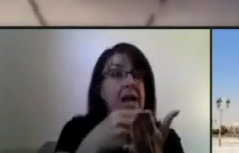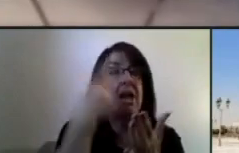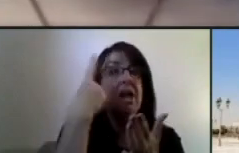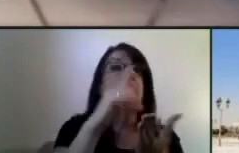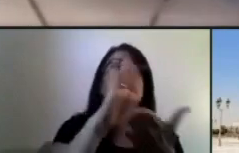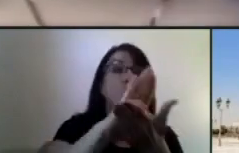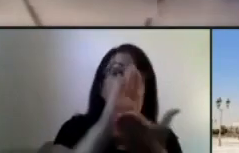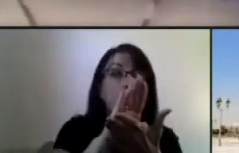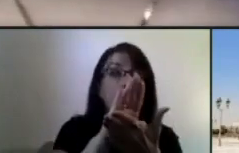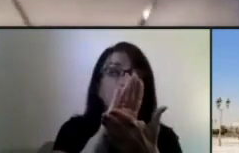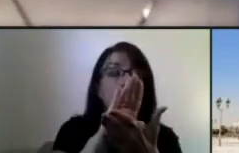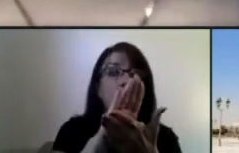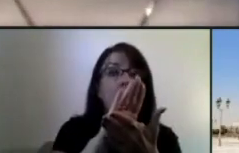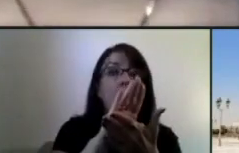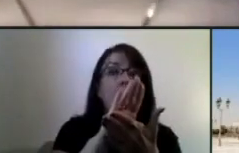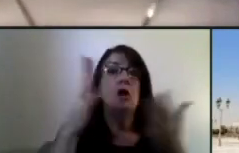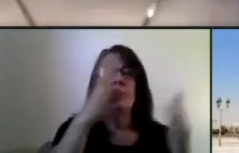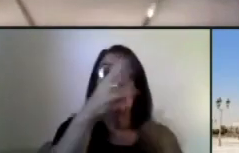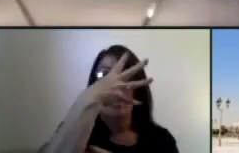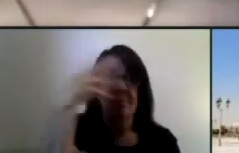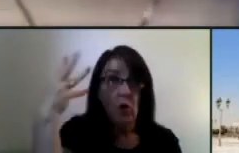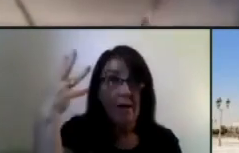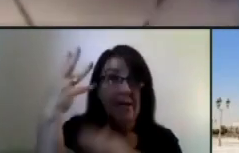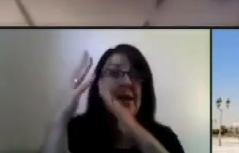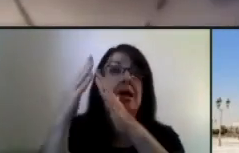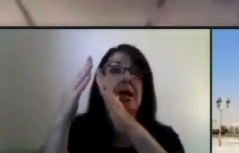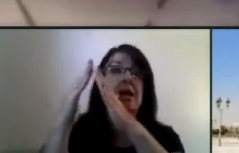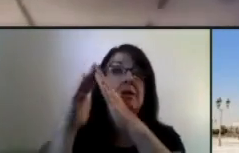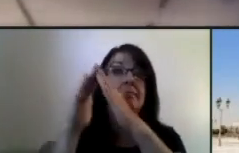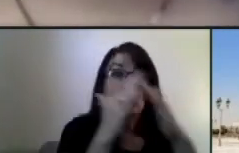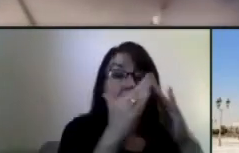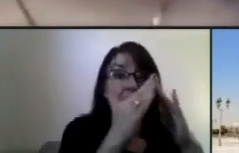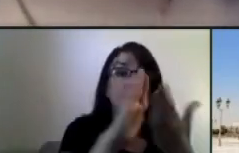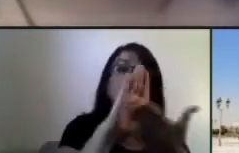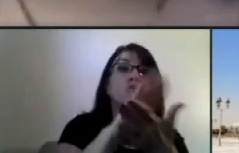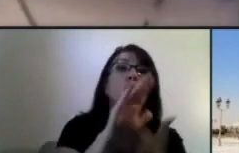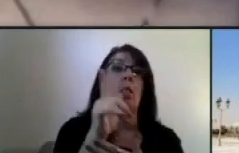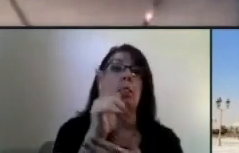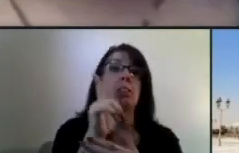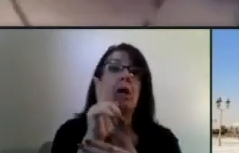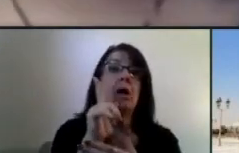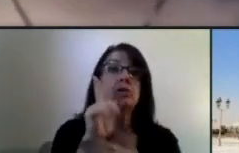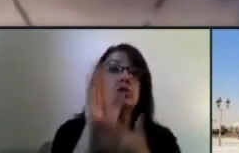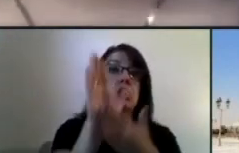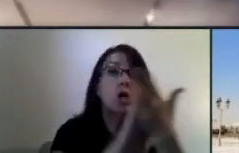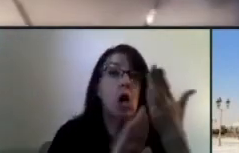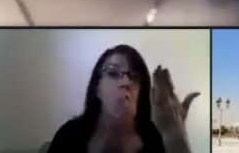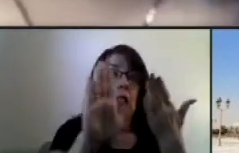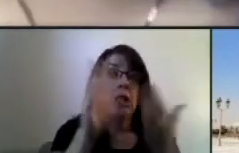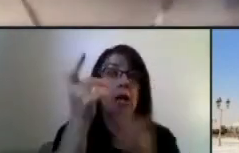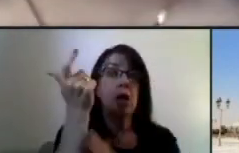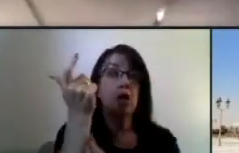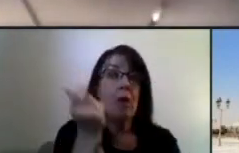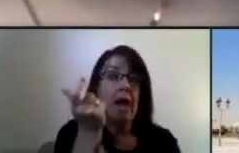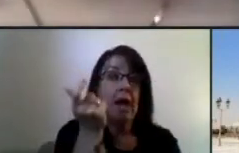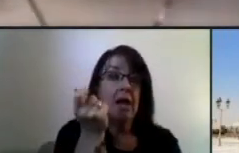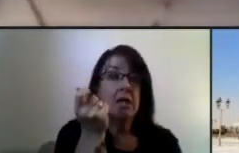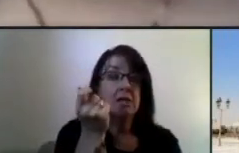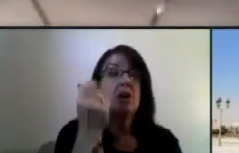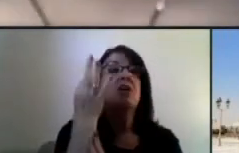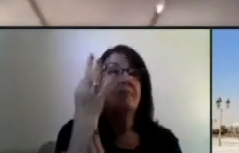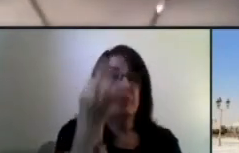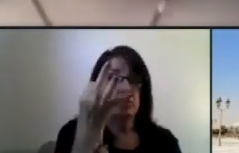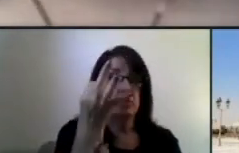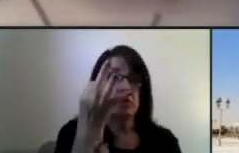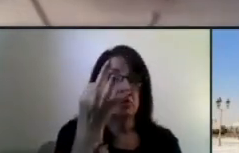programs, for our immigrant communities, for school lunches, for college grants, for the future, right? So we're